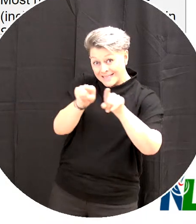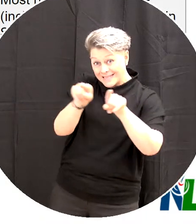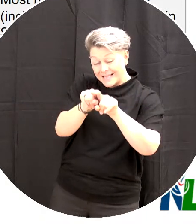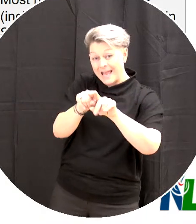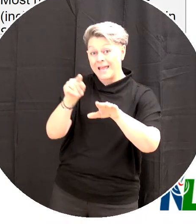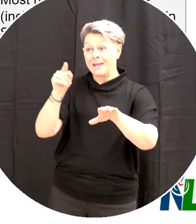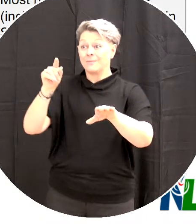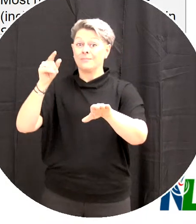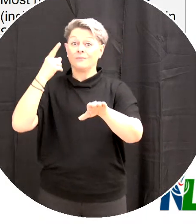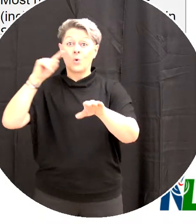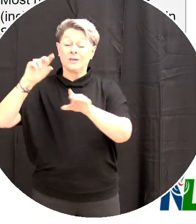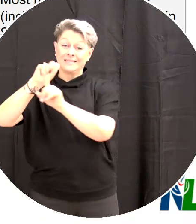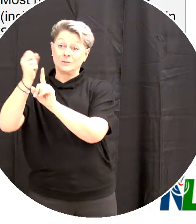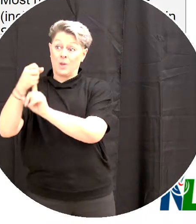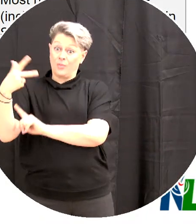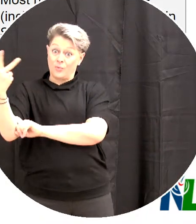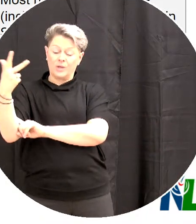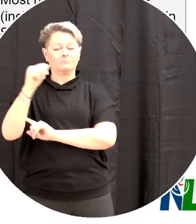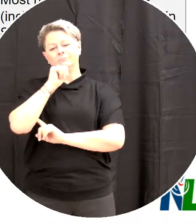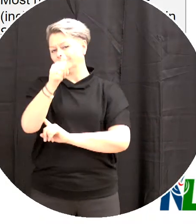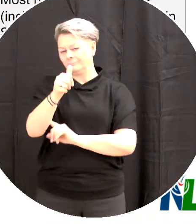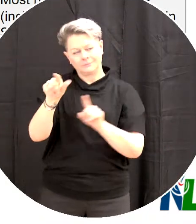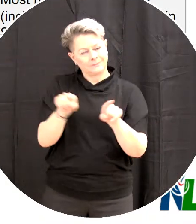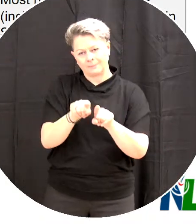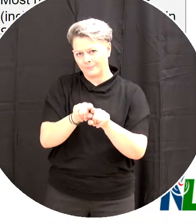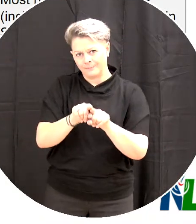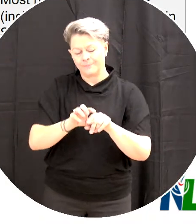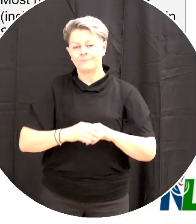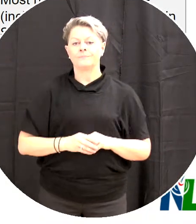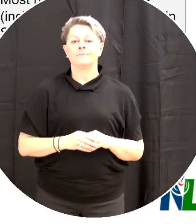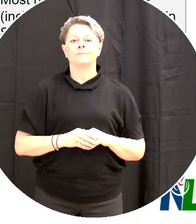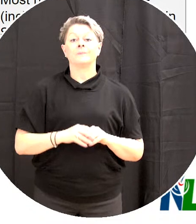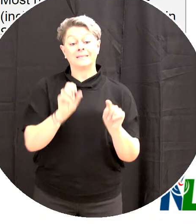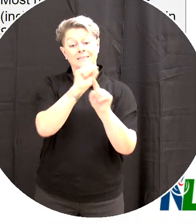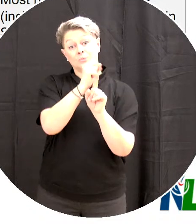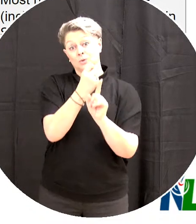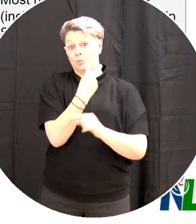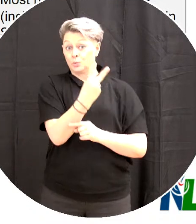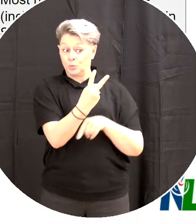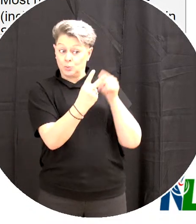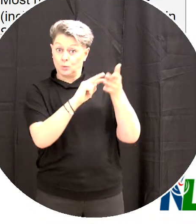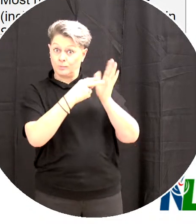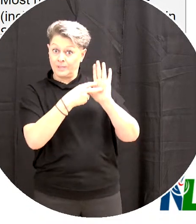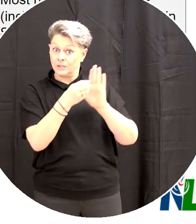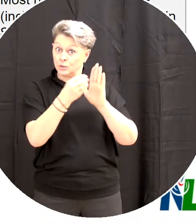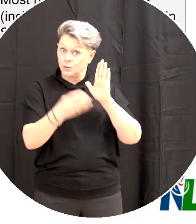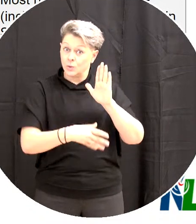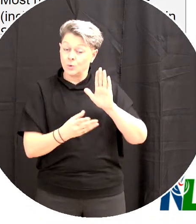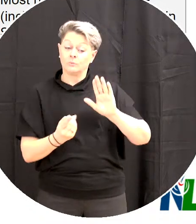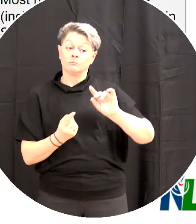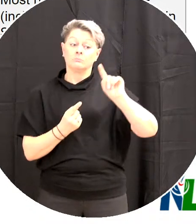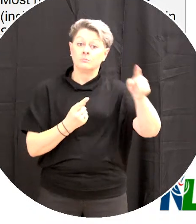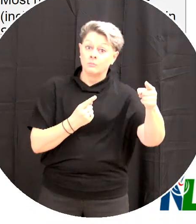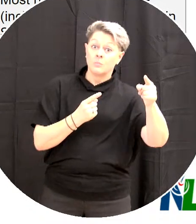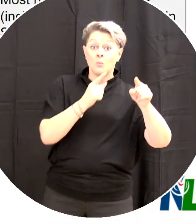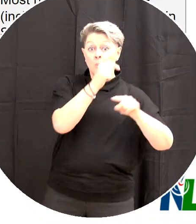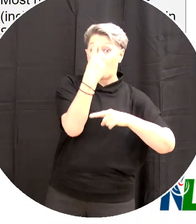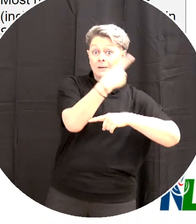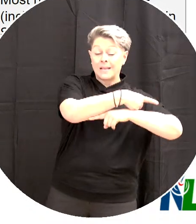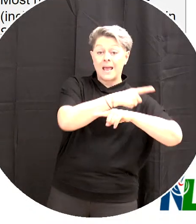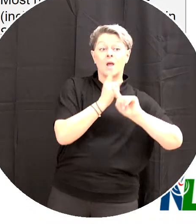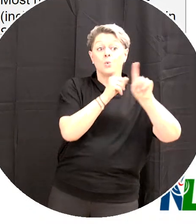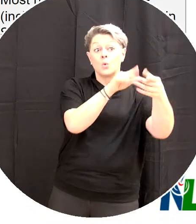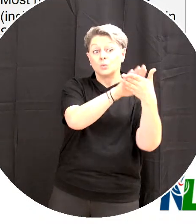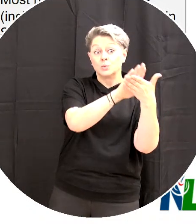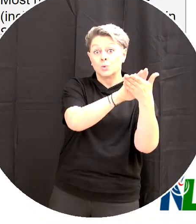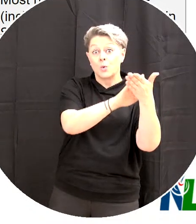under Scenario 3. Under Scenario 2, students attend school on alternate days to reduce the number of